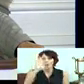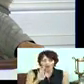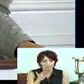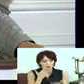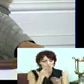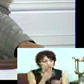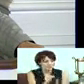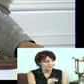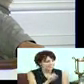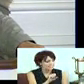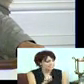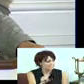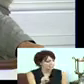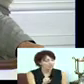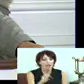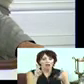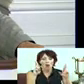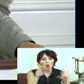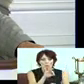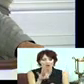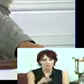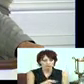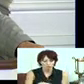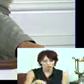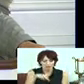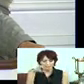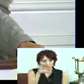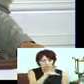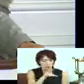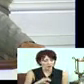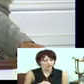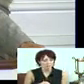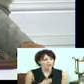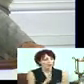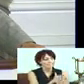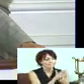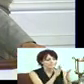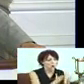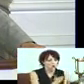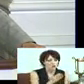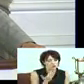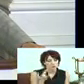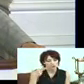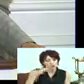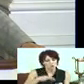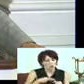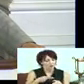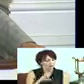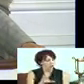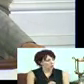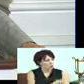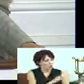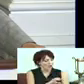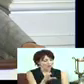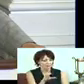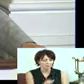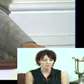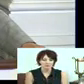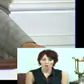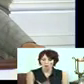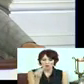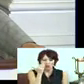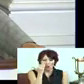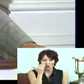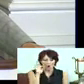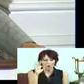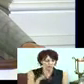Christ. And Maggie sang in the choir. And the congregation rejoiced knowing that Sini was still with us in that